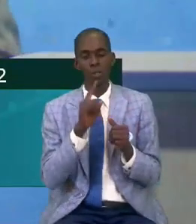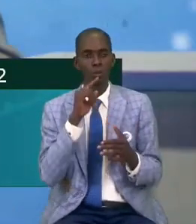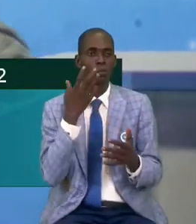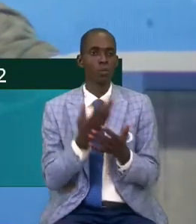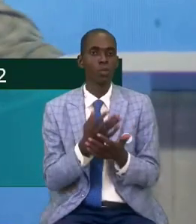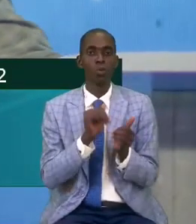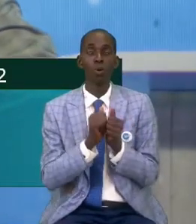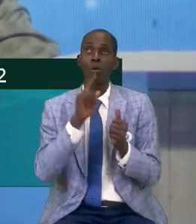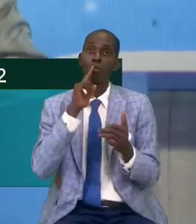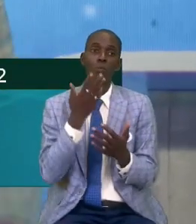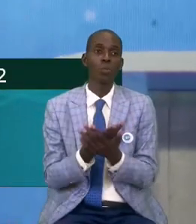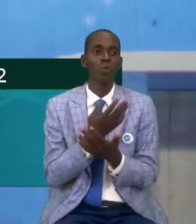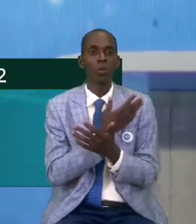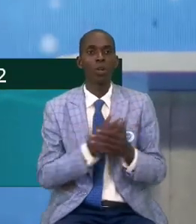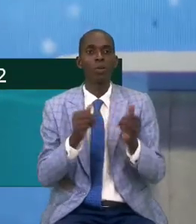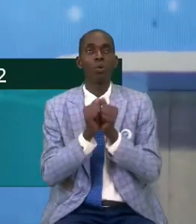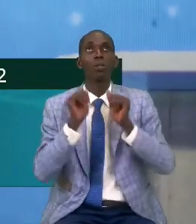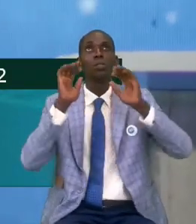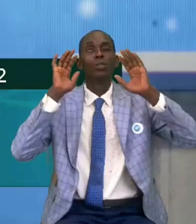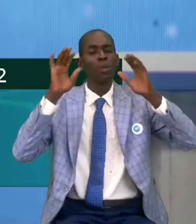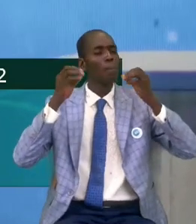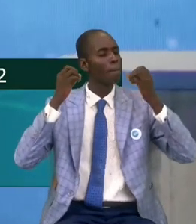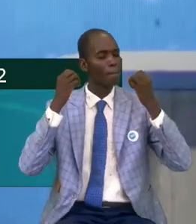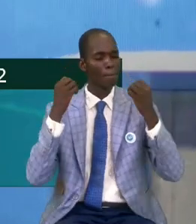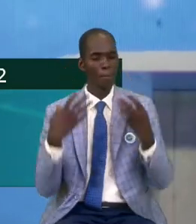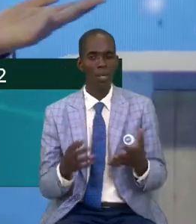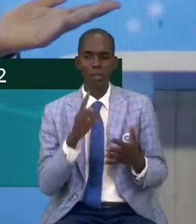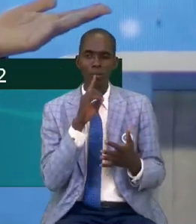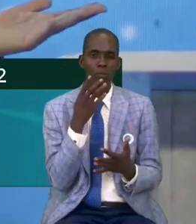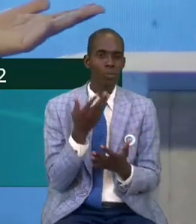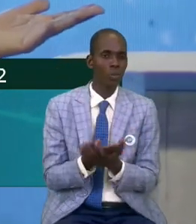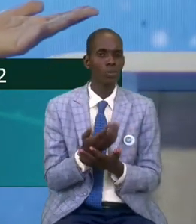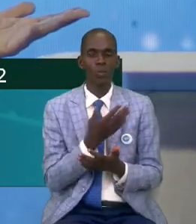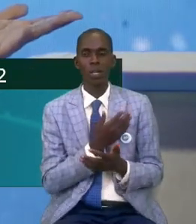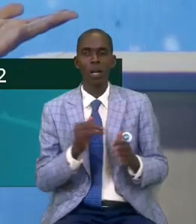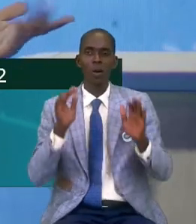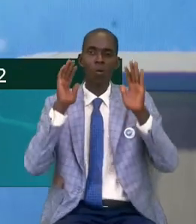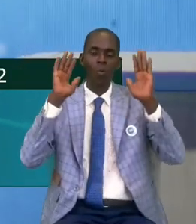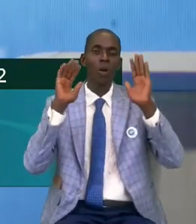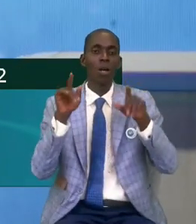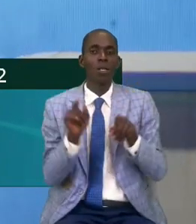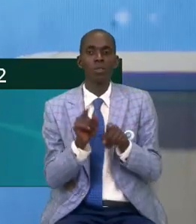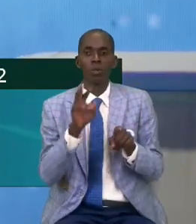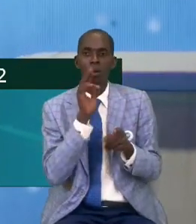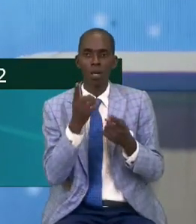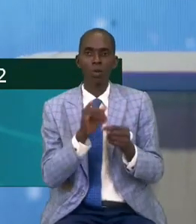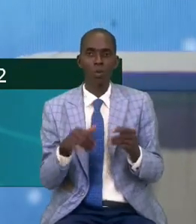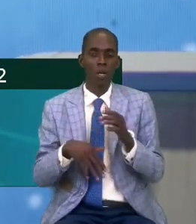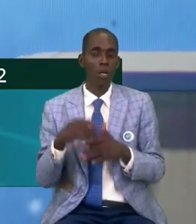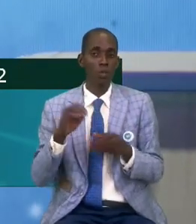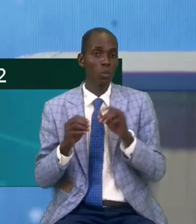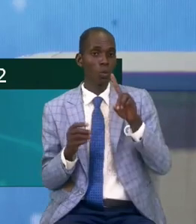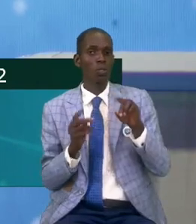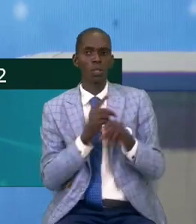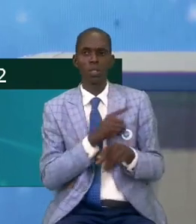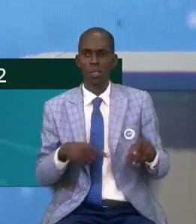and wonders as they were coming out. Number one, the Lord said, when I see the blood of the sacrifice